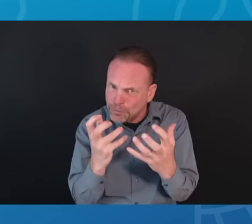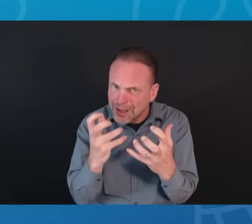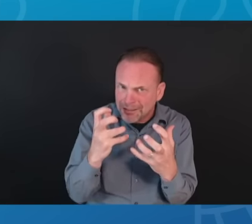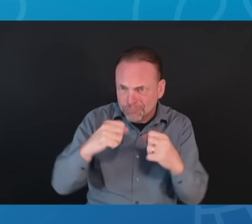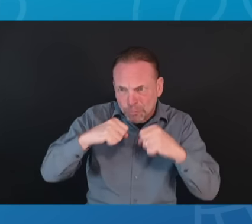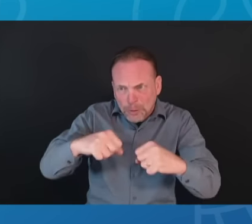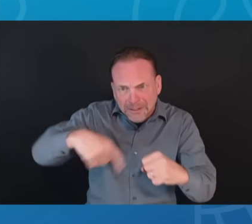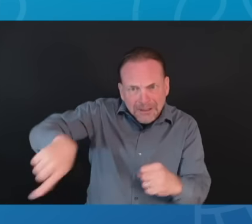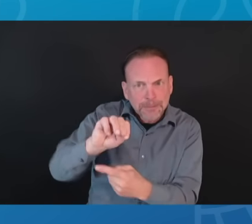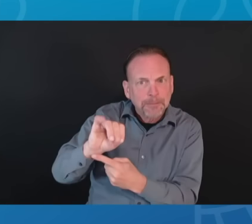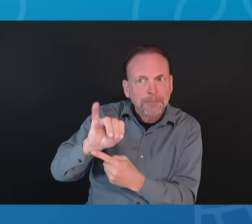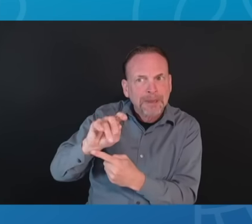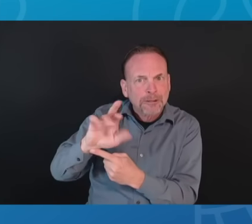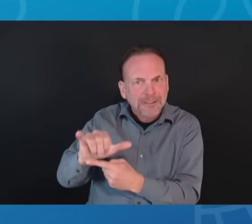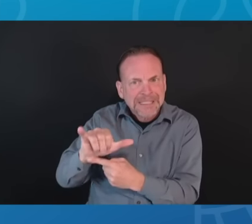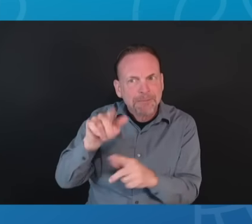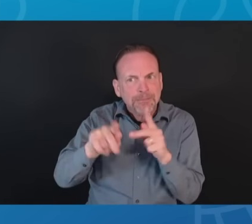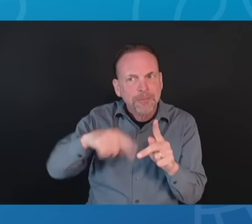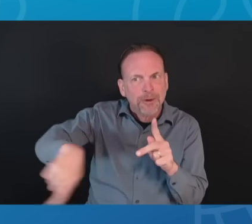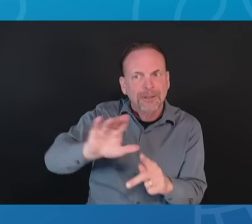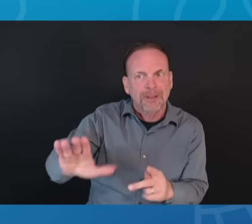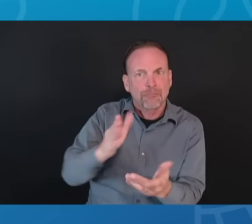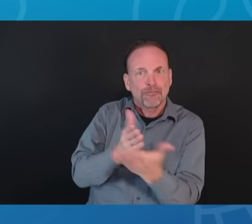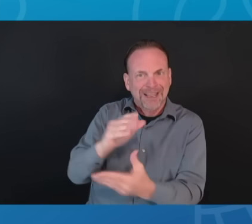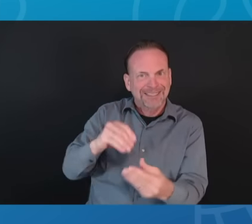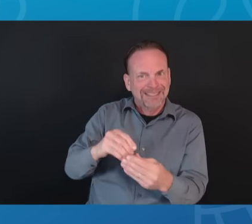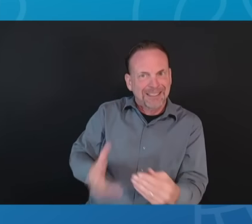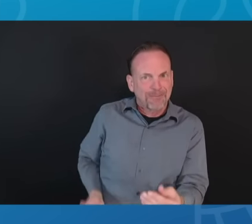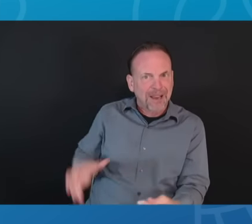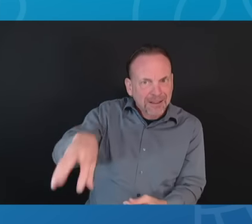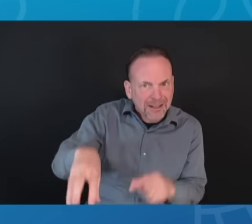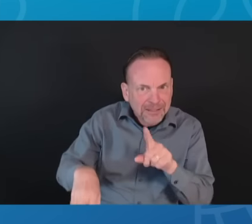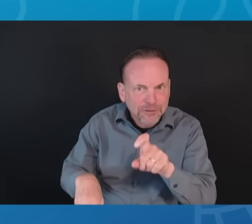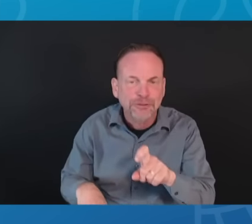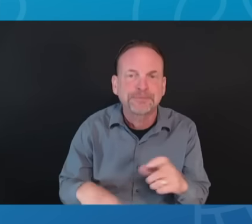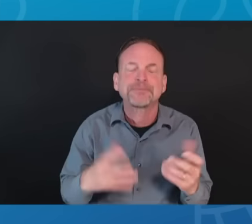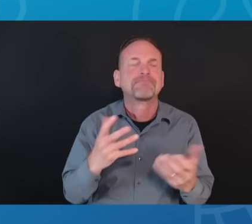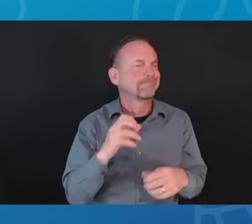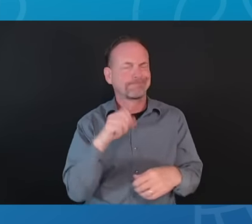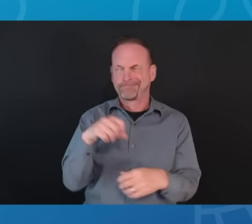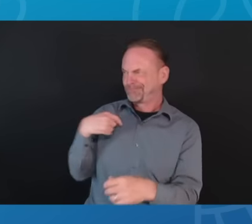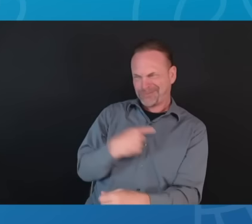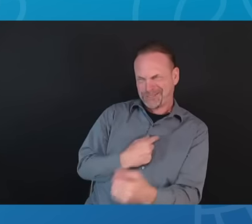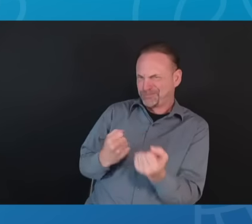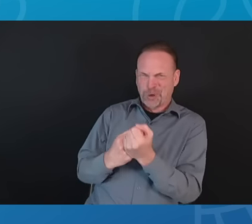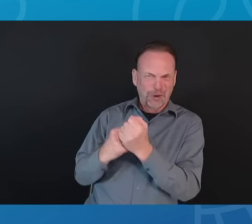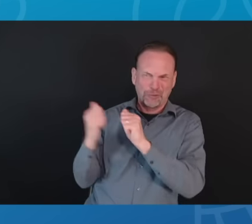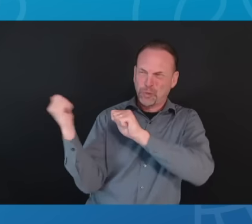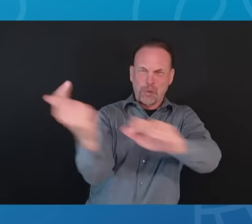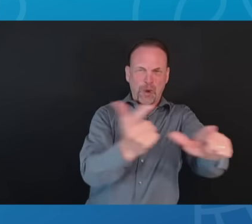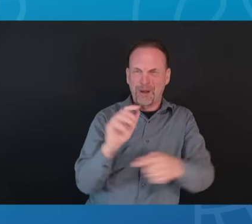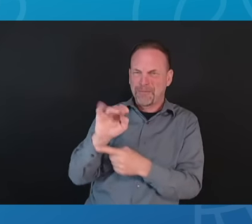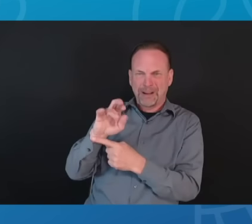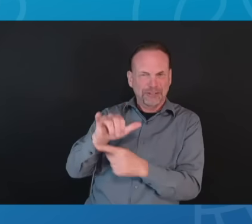what specific measure will the U.S. Take in response to the urgent call